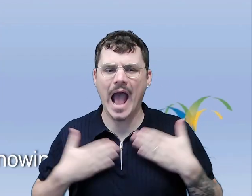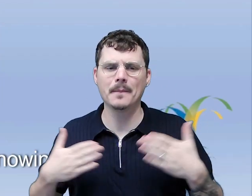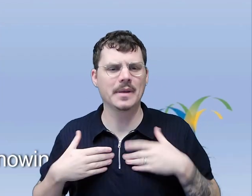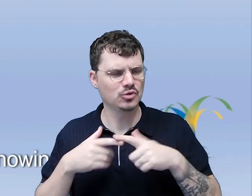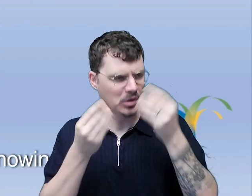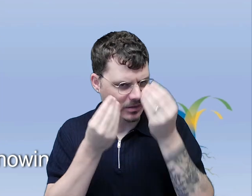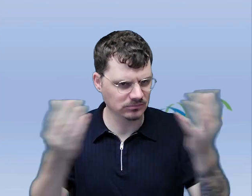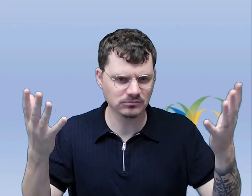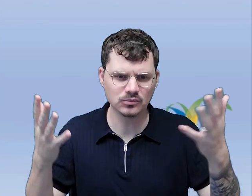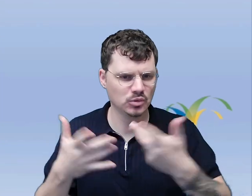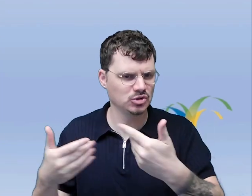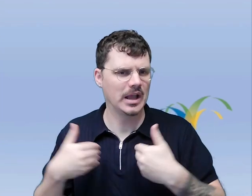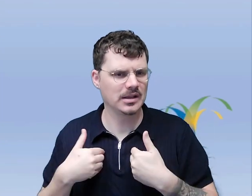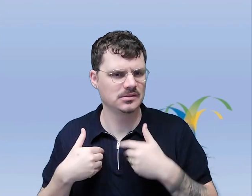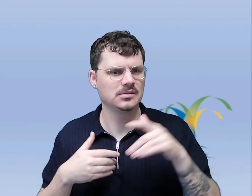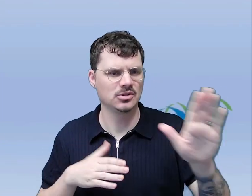with everybody knowing.